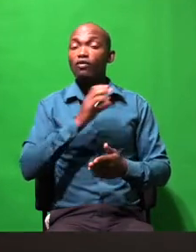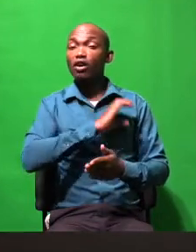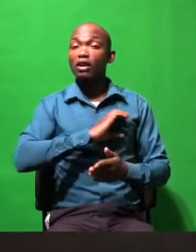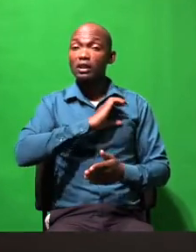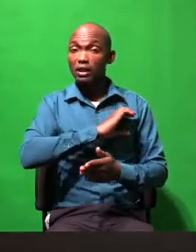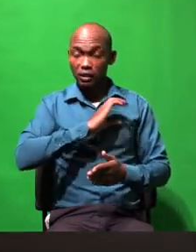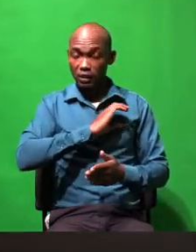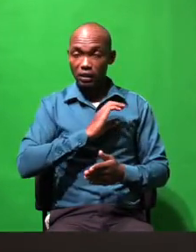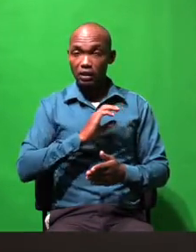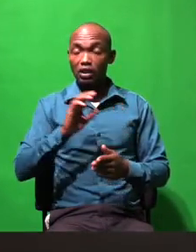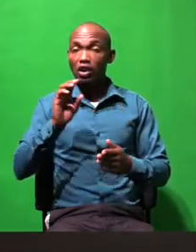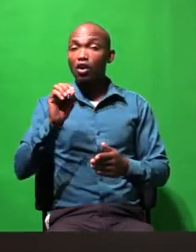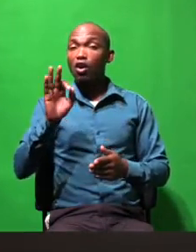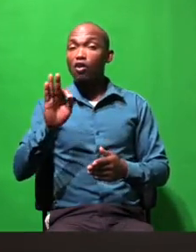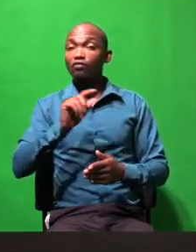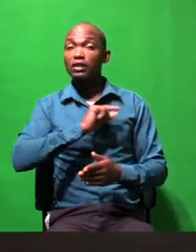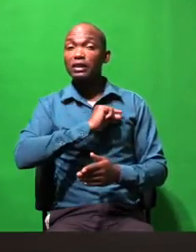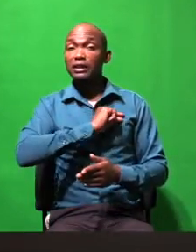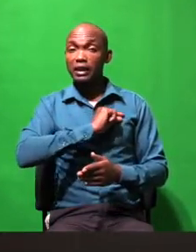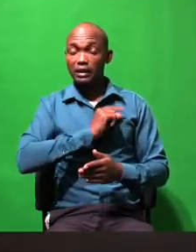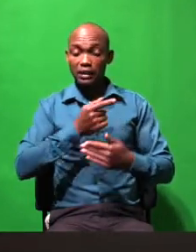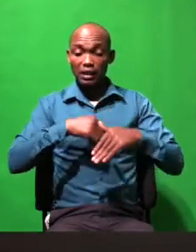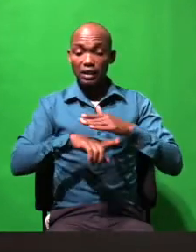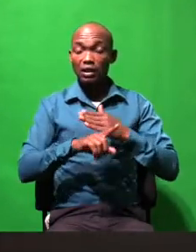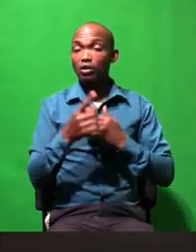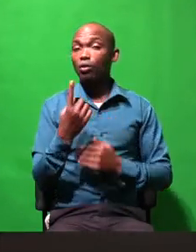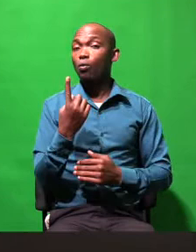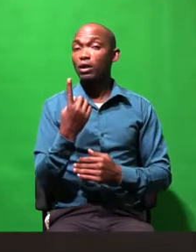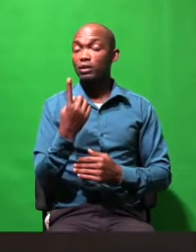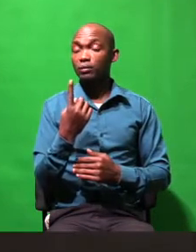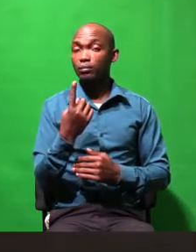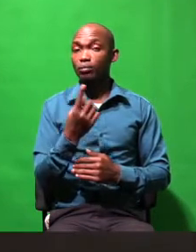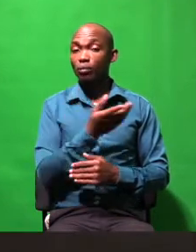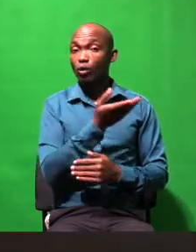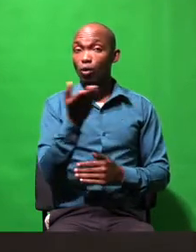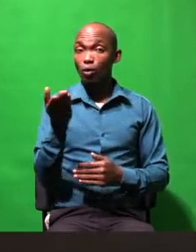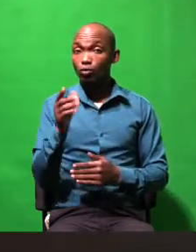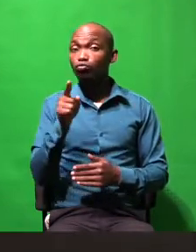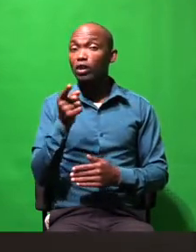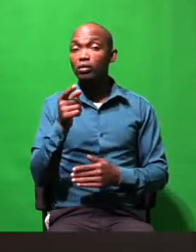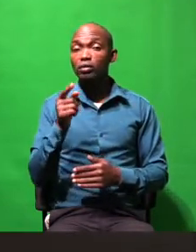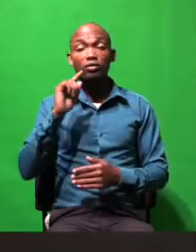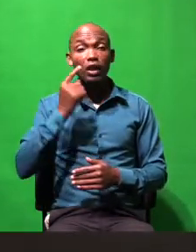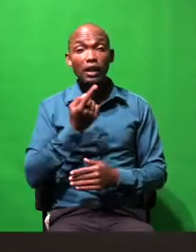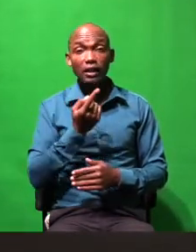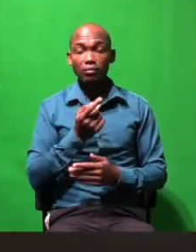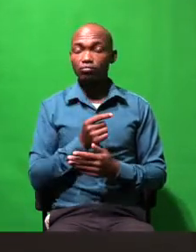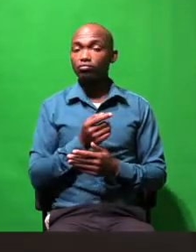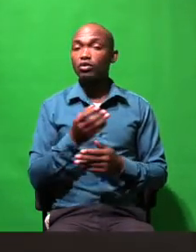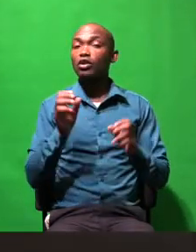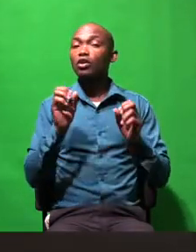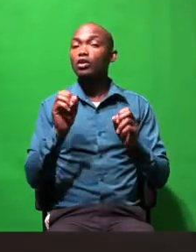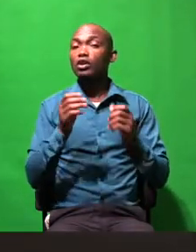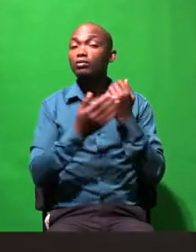of sex-linked genes in man. Who's one? Can try.